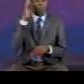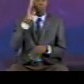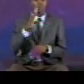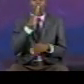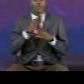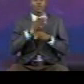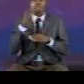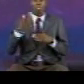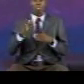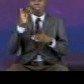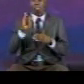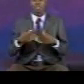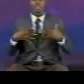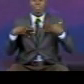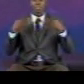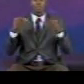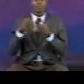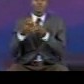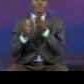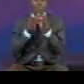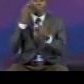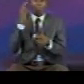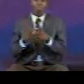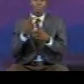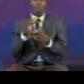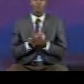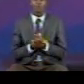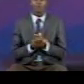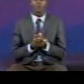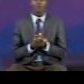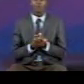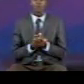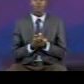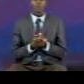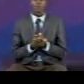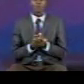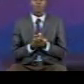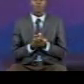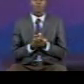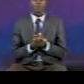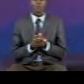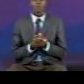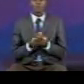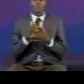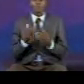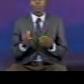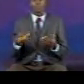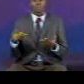Jesus' name. We'll take the choir now.